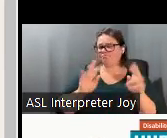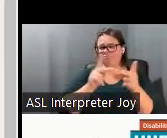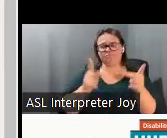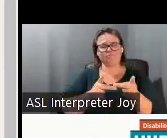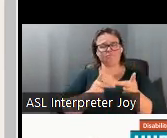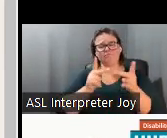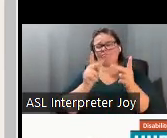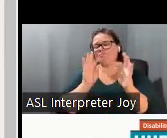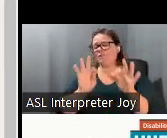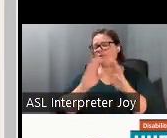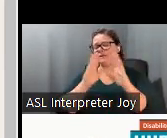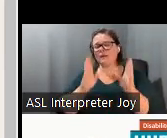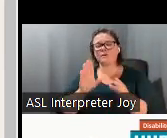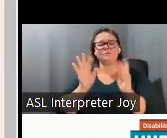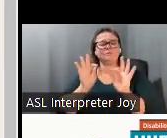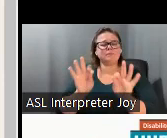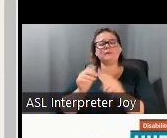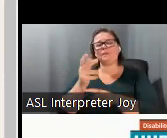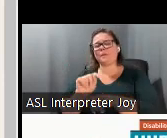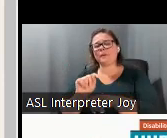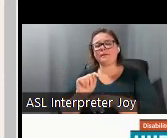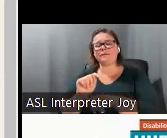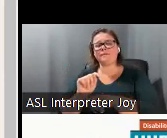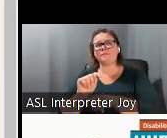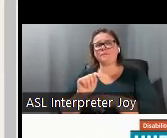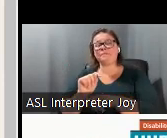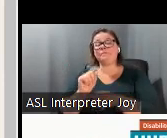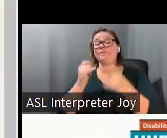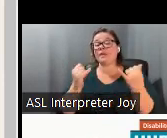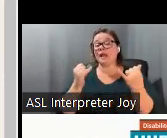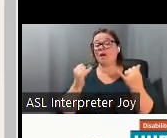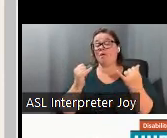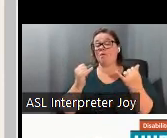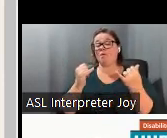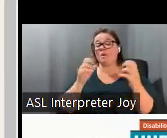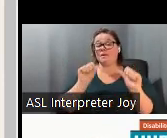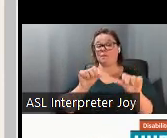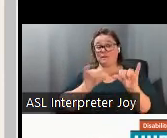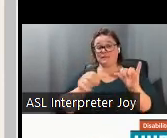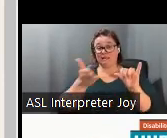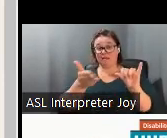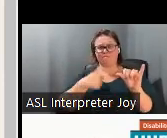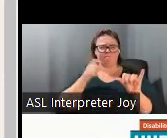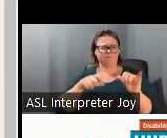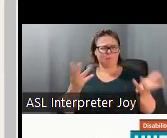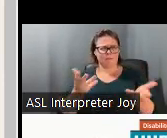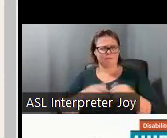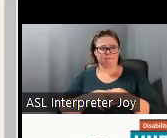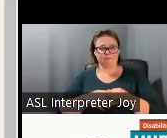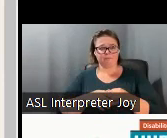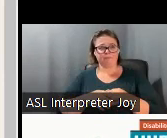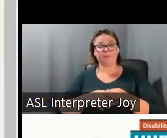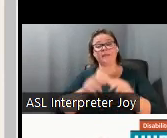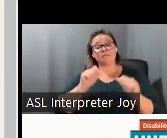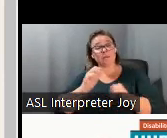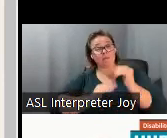little house or apartment, what do I need to be able to stay there? What do I need to be comfortable living there,